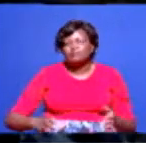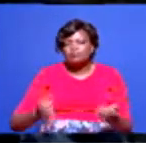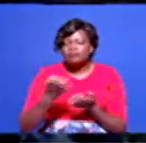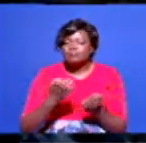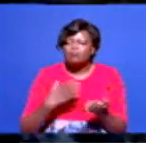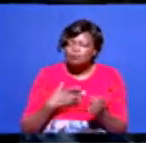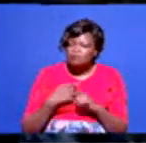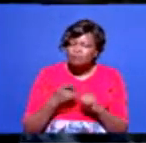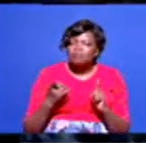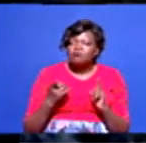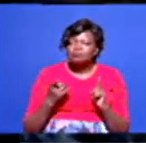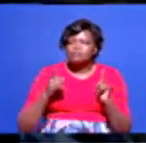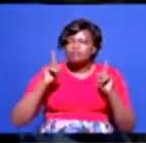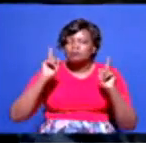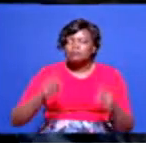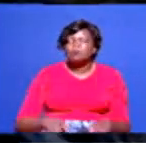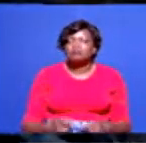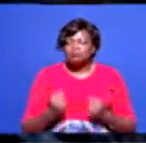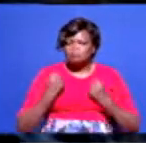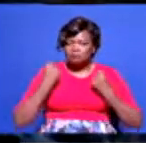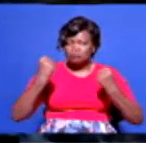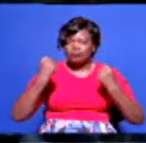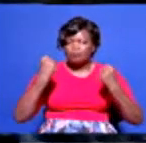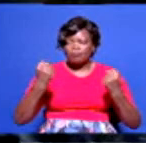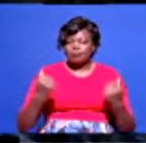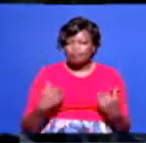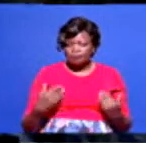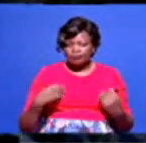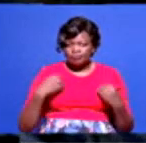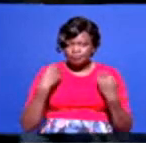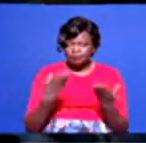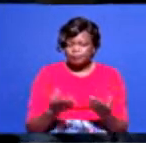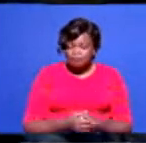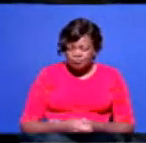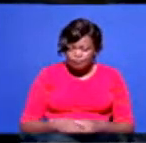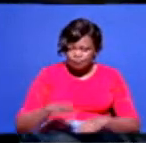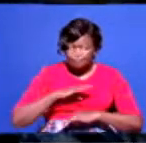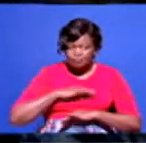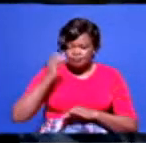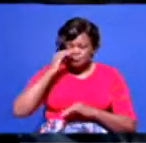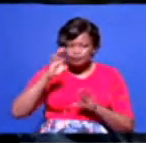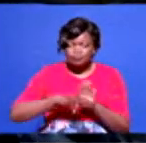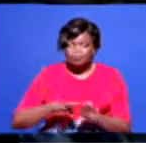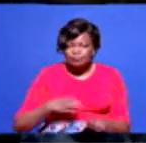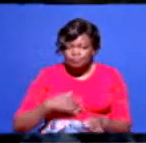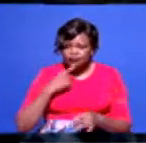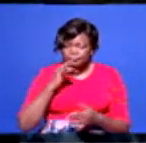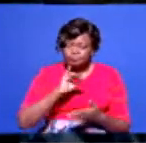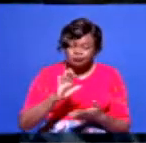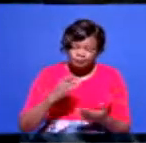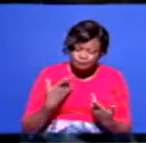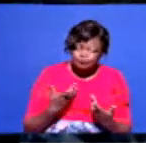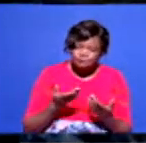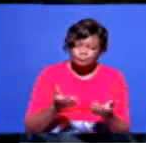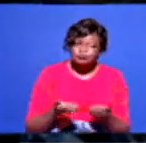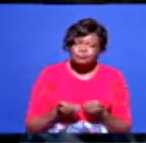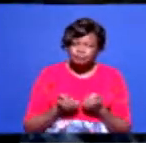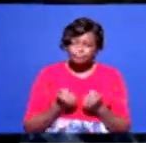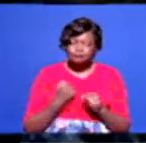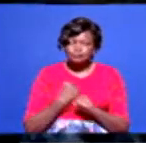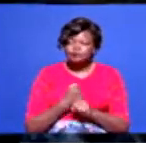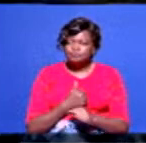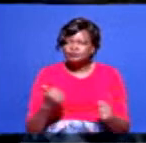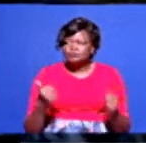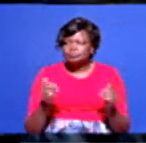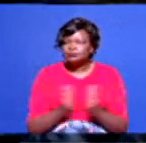However, we need to be resilient. We've given enough education to our members. We've told them on how they need to position themselves